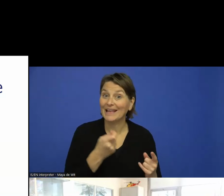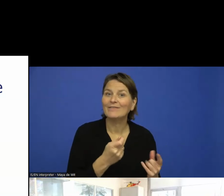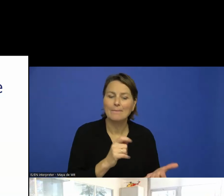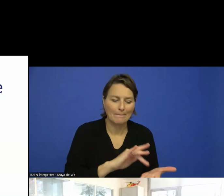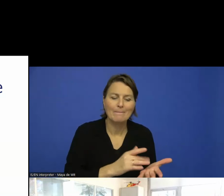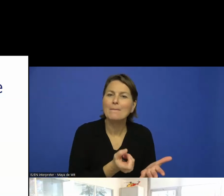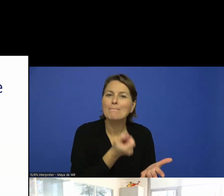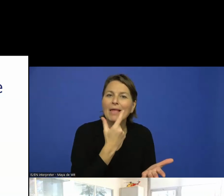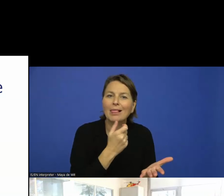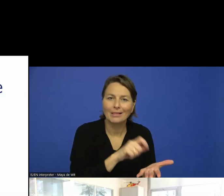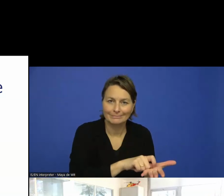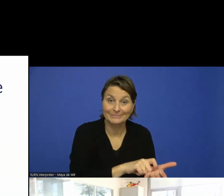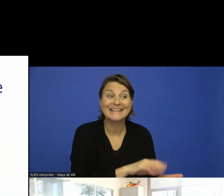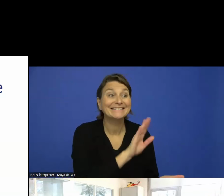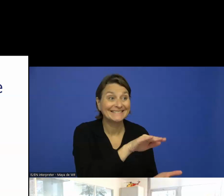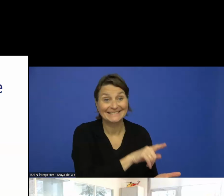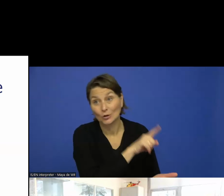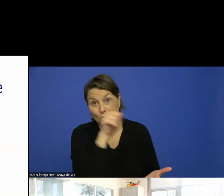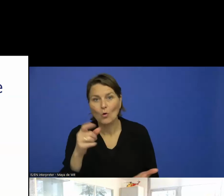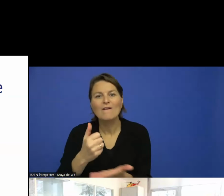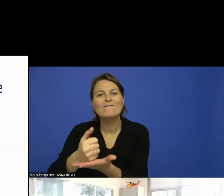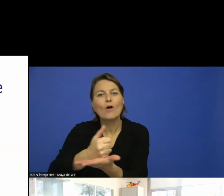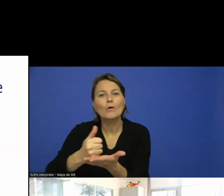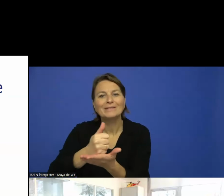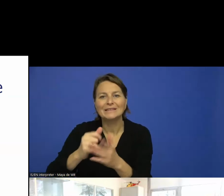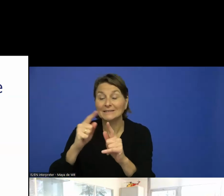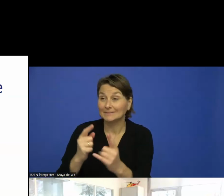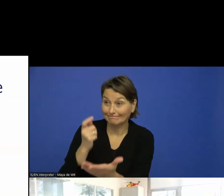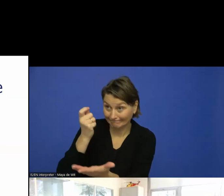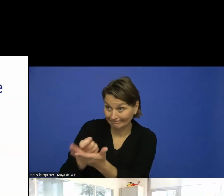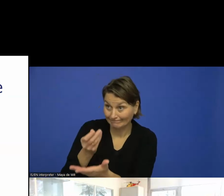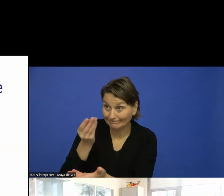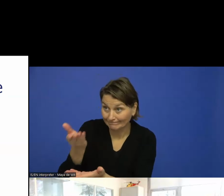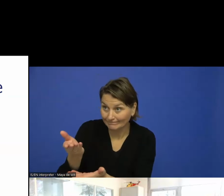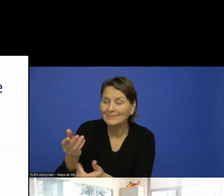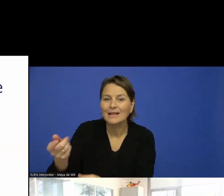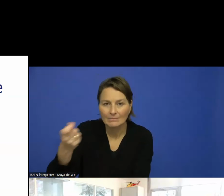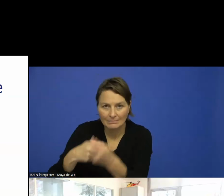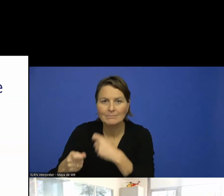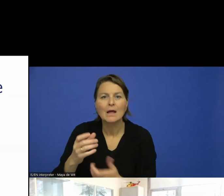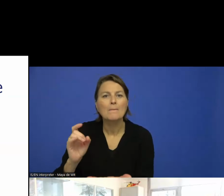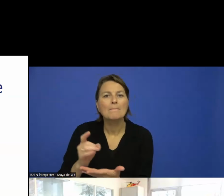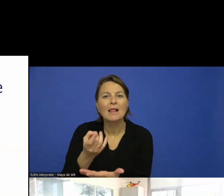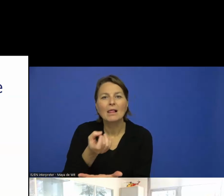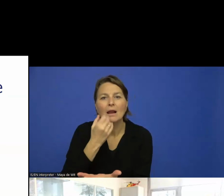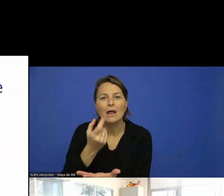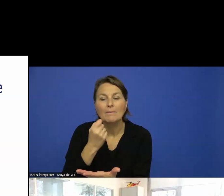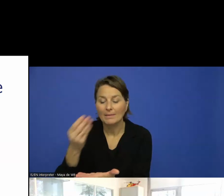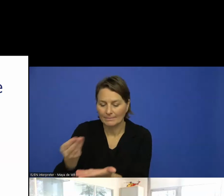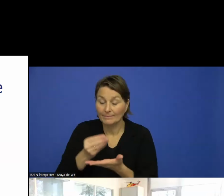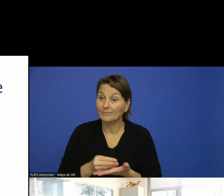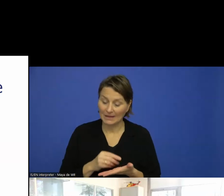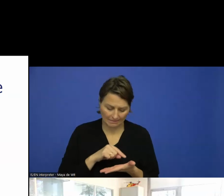that prescription to the pharmacist. And then that's translated into the medication with the instructions that goes